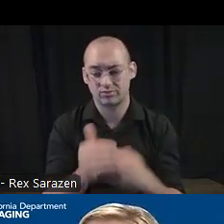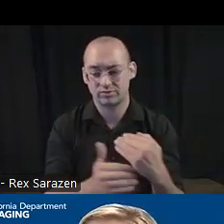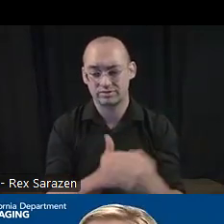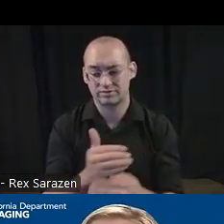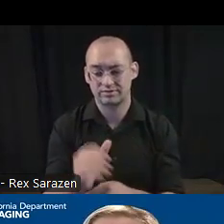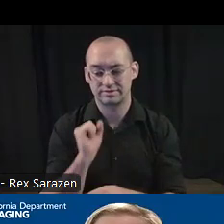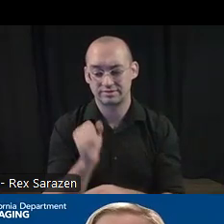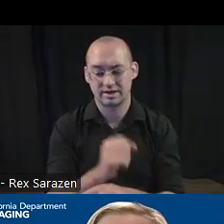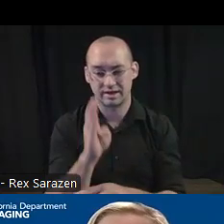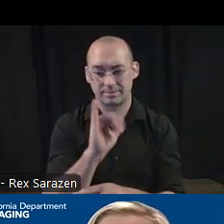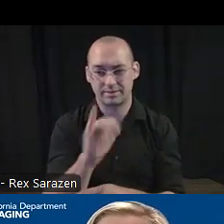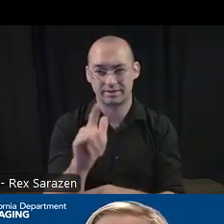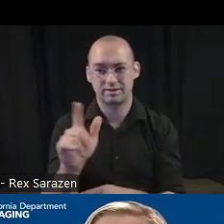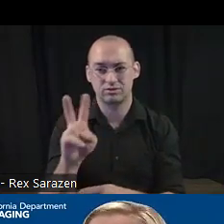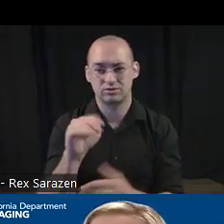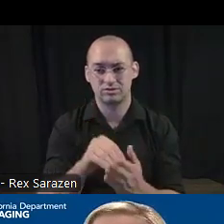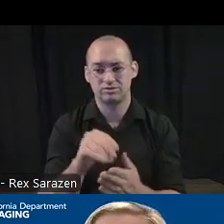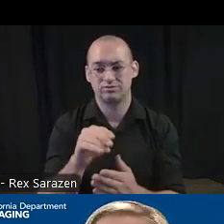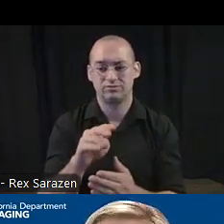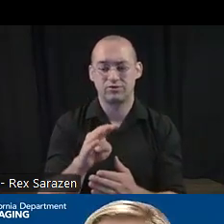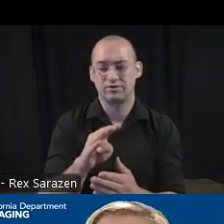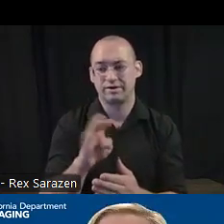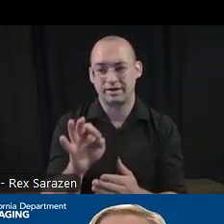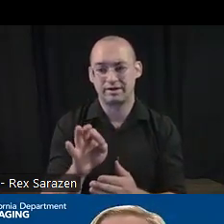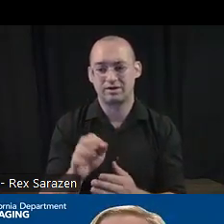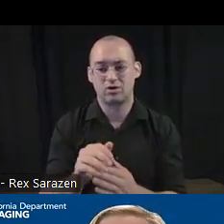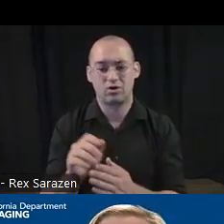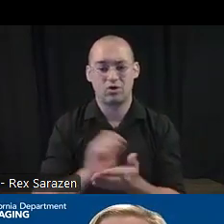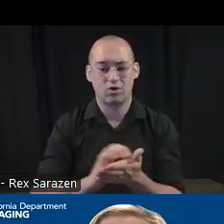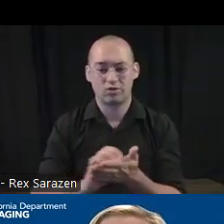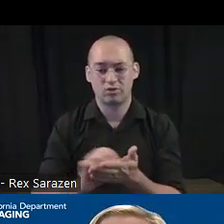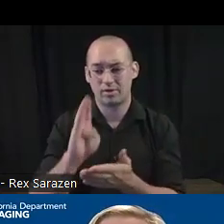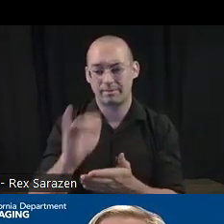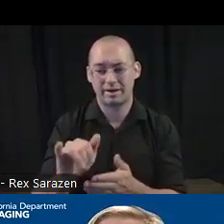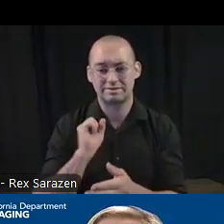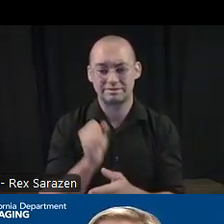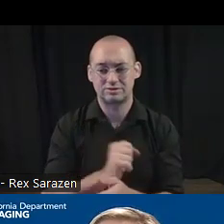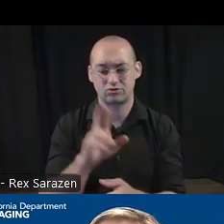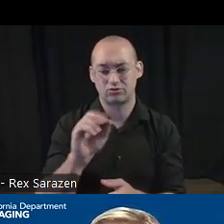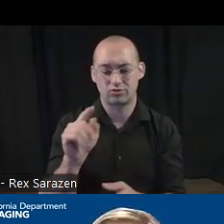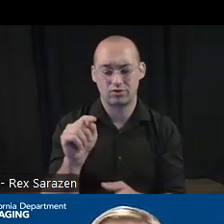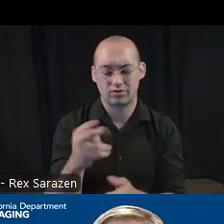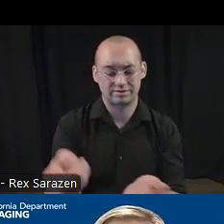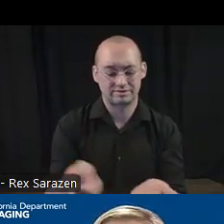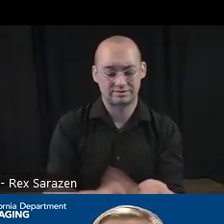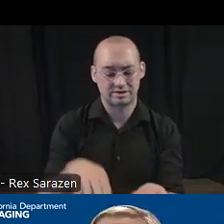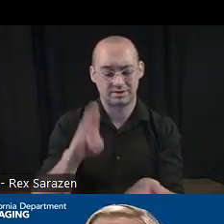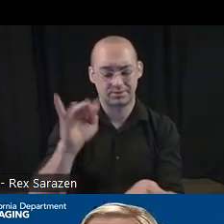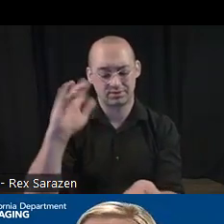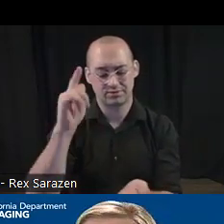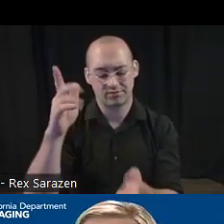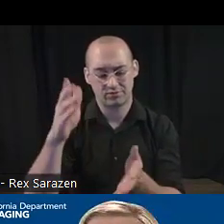1249, authored by Senator Roth and signed into law by the governor. So you may hear these two